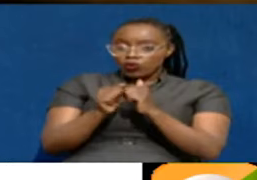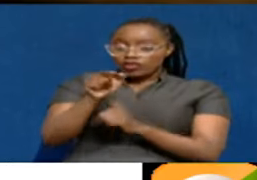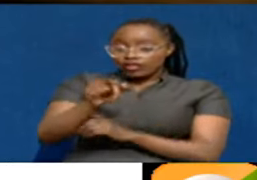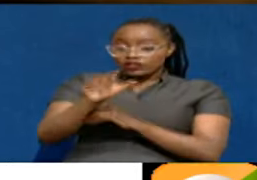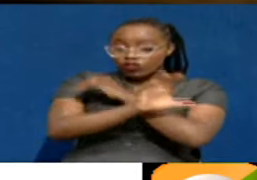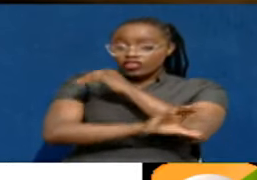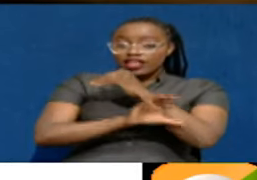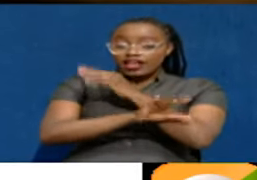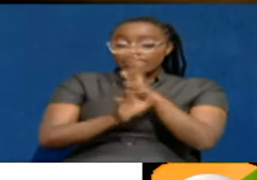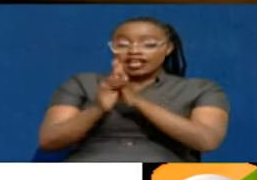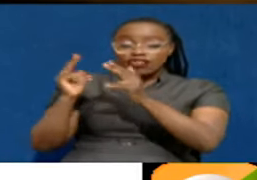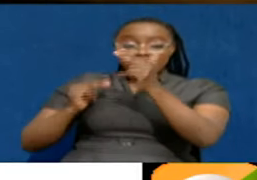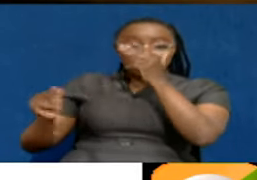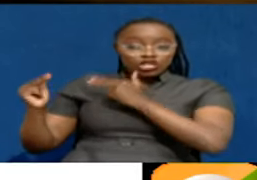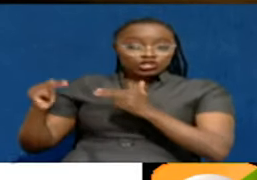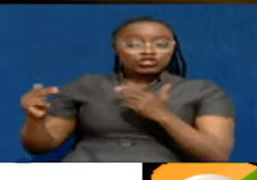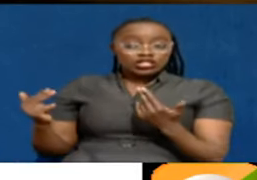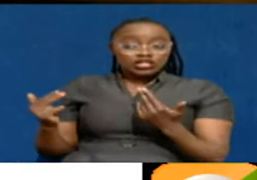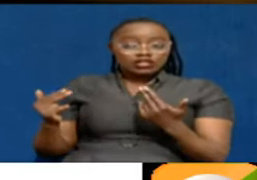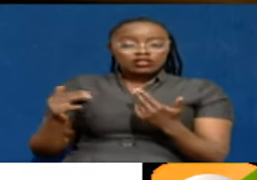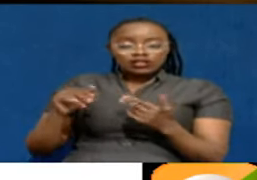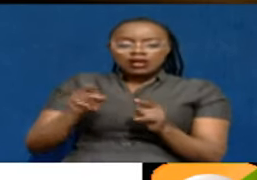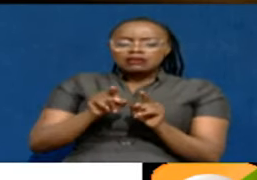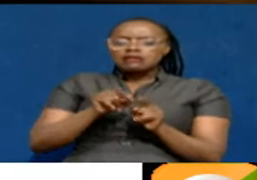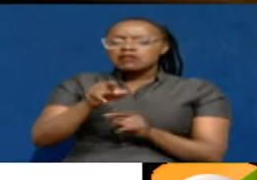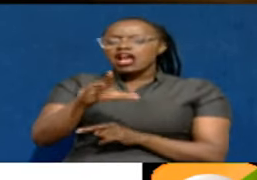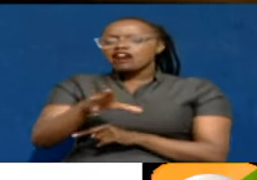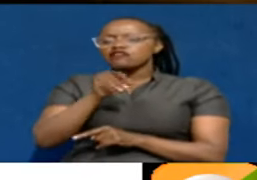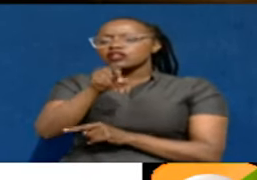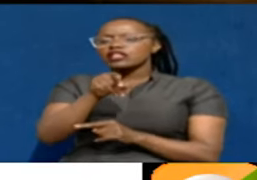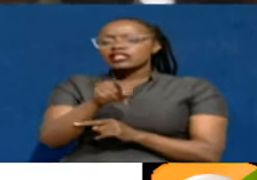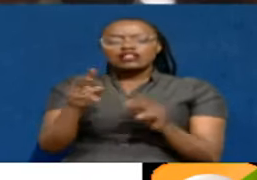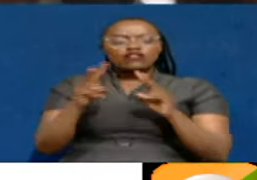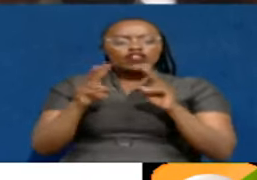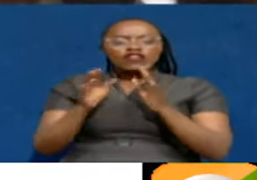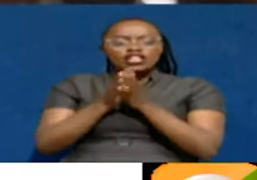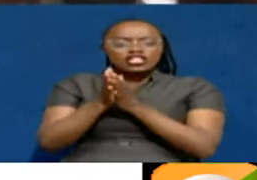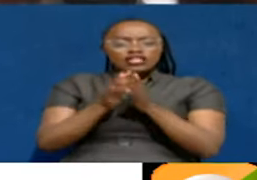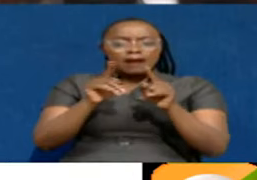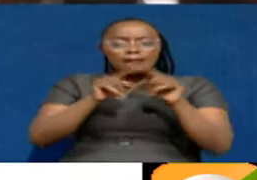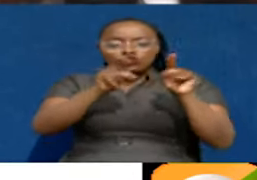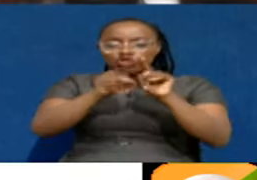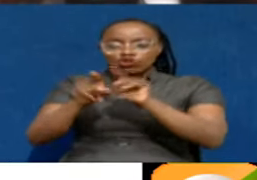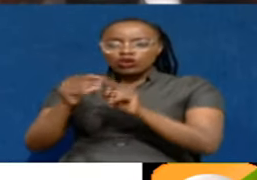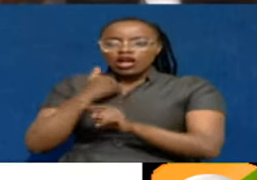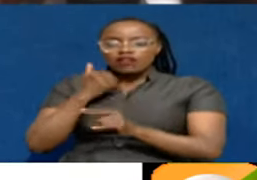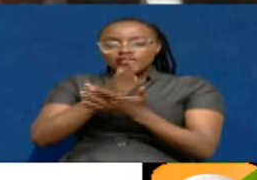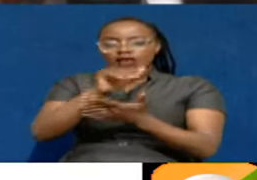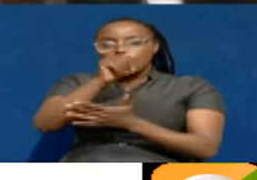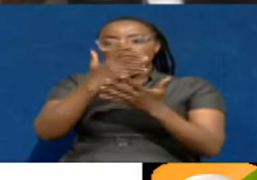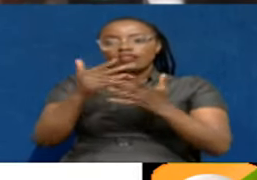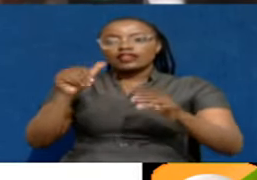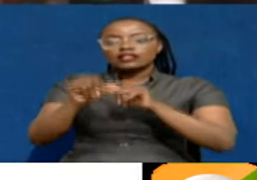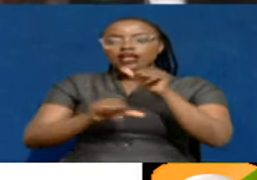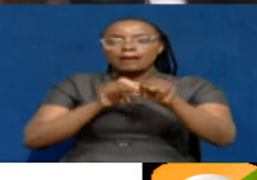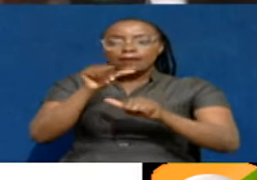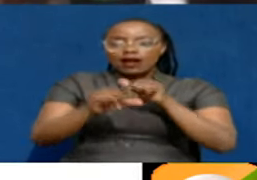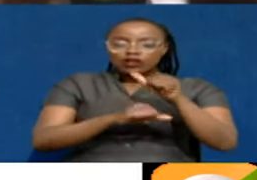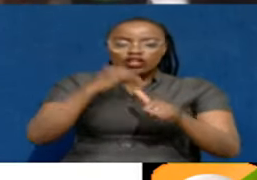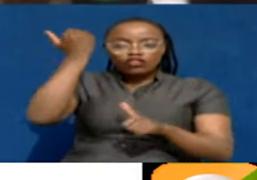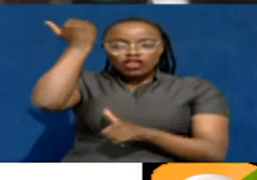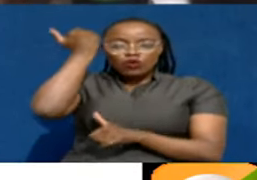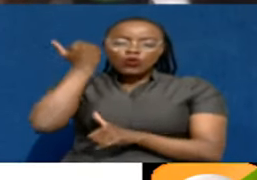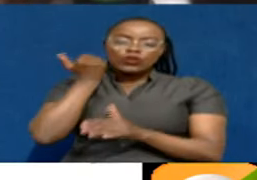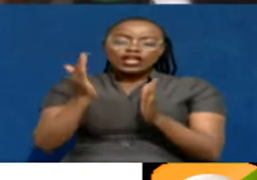of the country and its history. And, you know, I found that, you know, fairly interesting. But there was also, you know, some other things about, you know, the